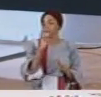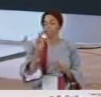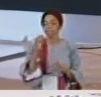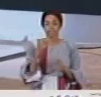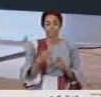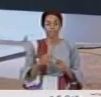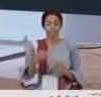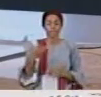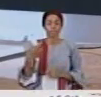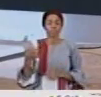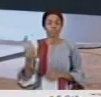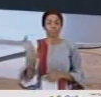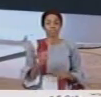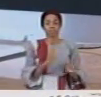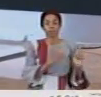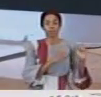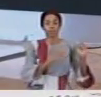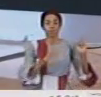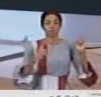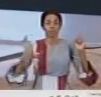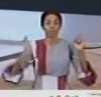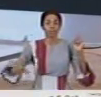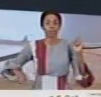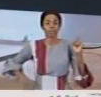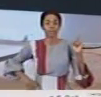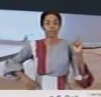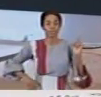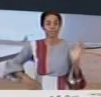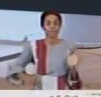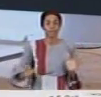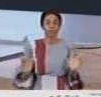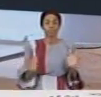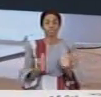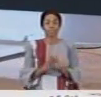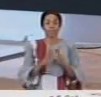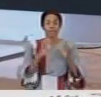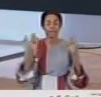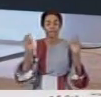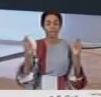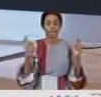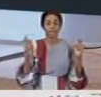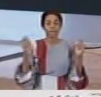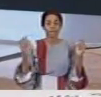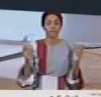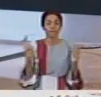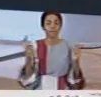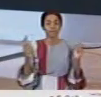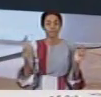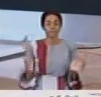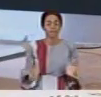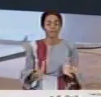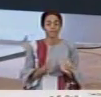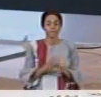Blessed be the name of the Lord. Hosanna.